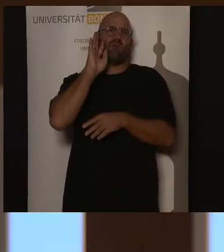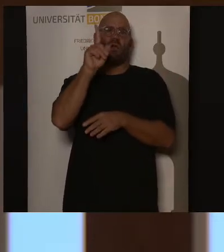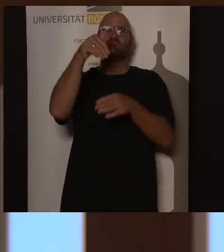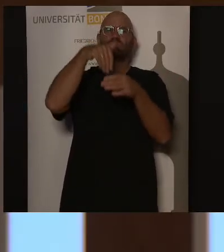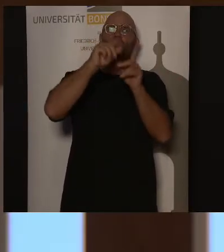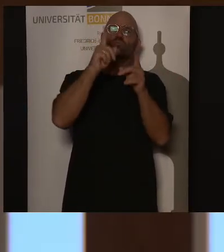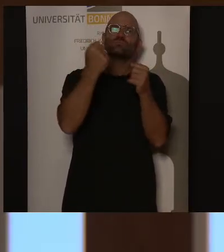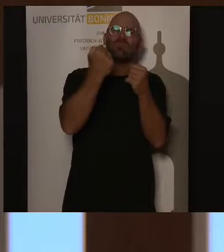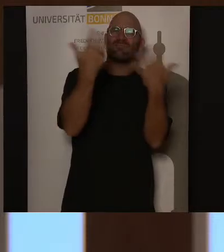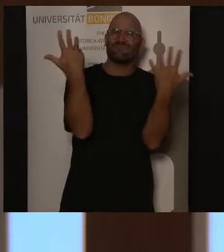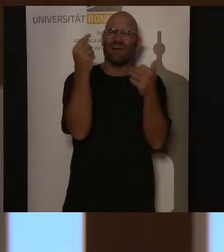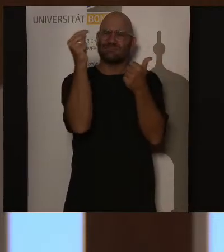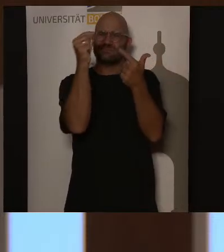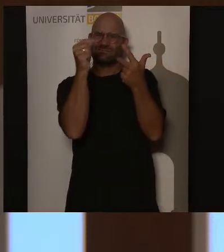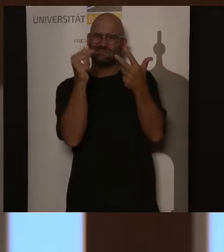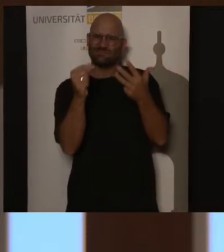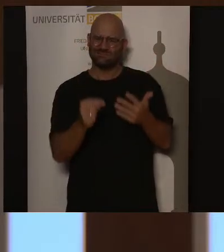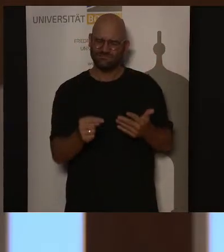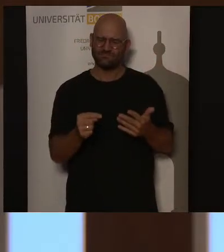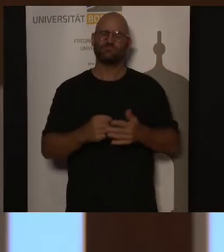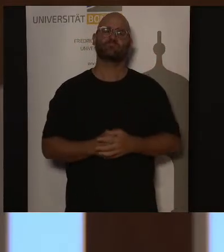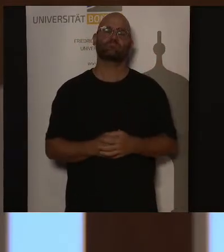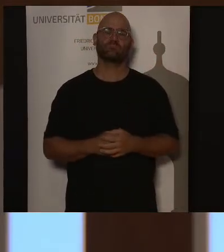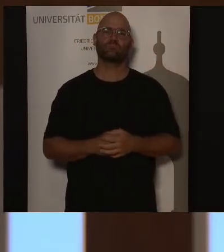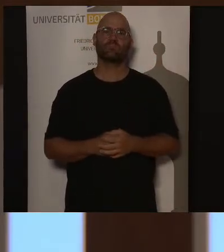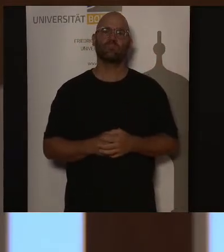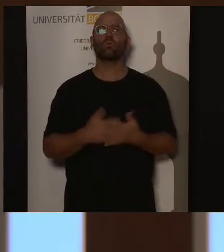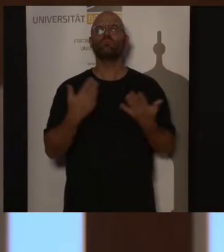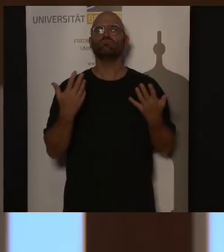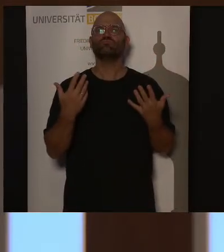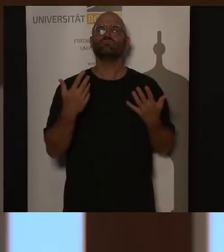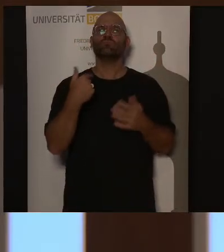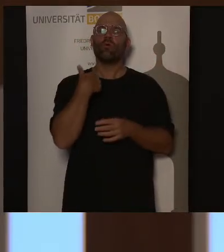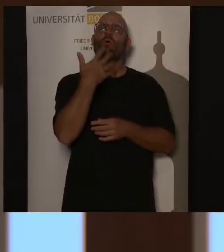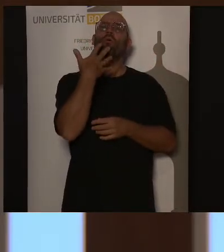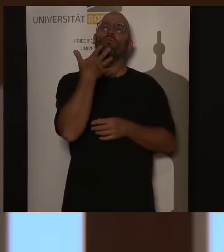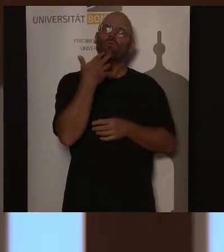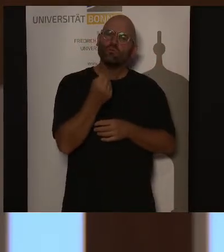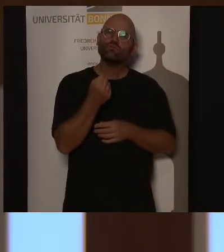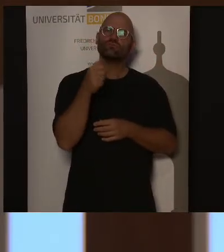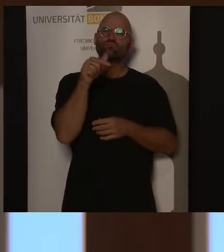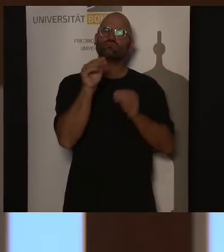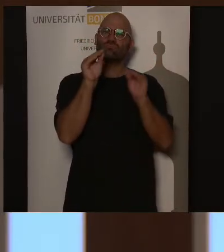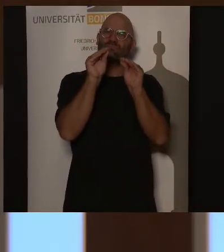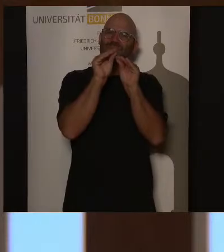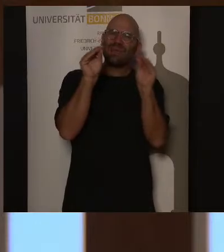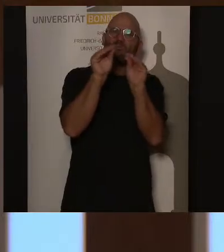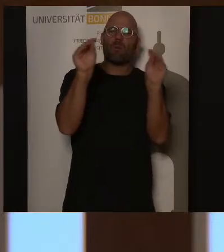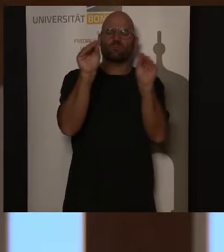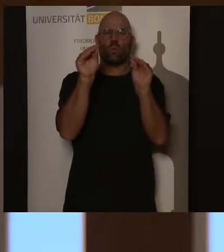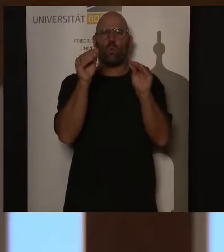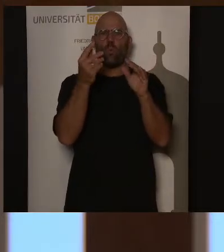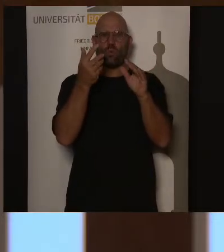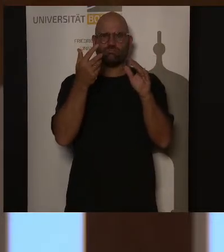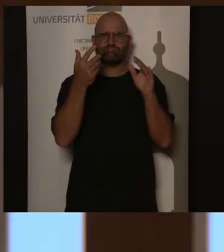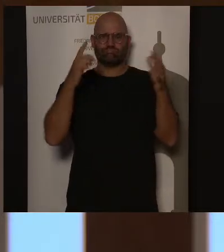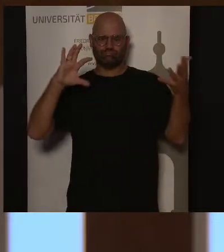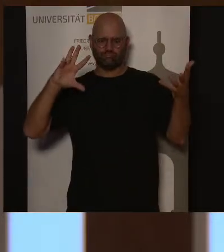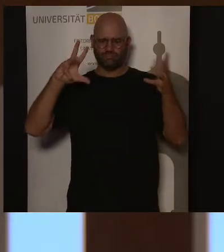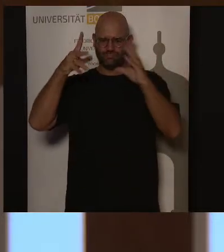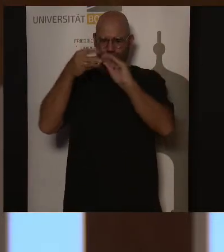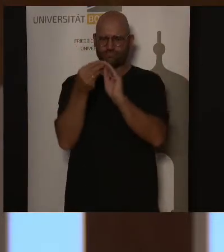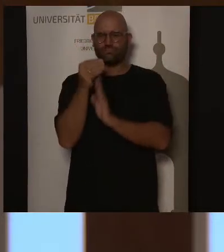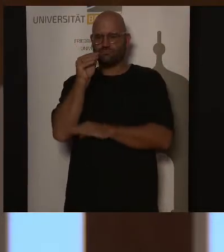Via social media, for example, you may have seen what you need to work out in order to